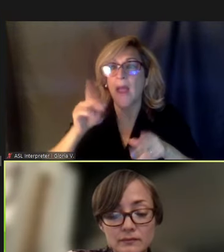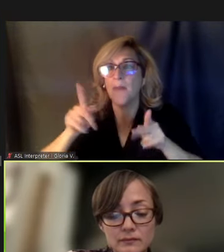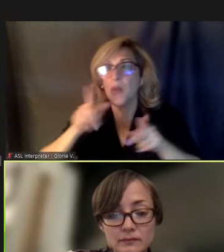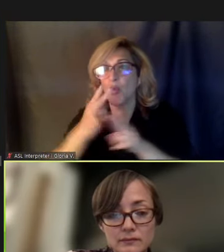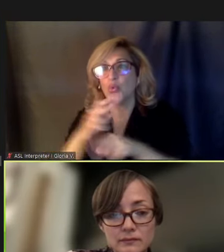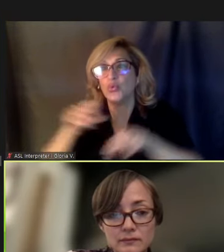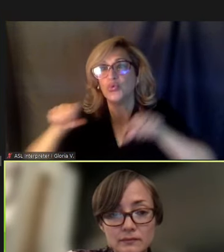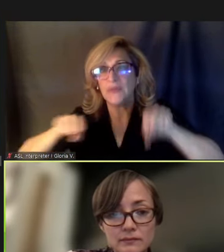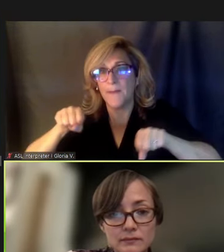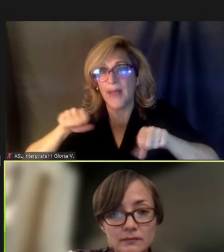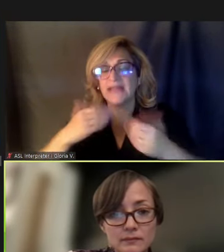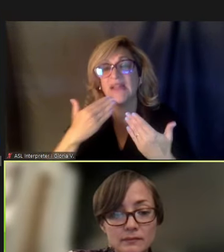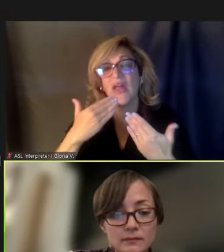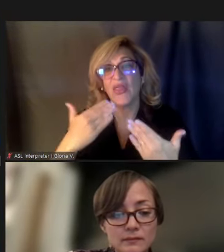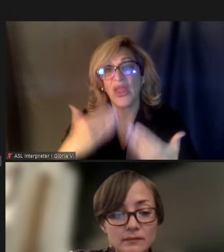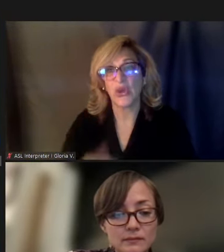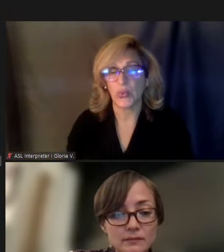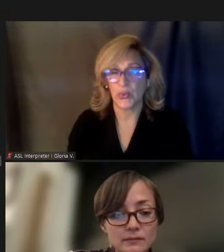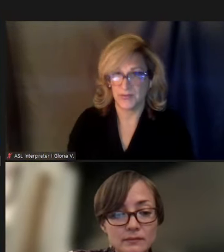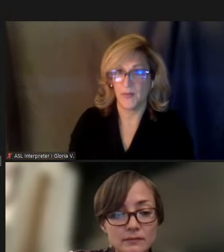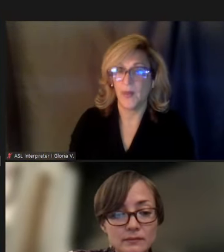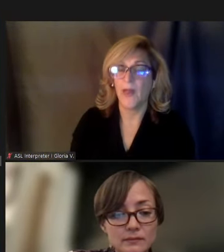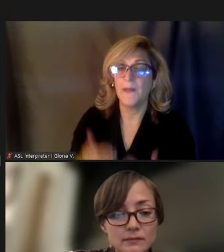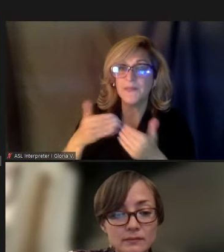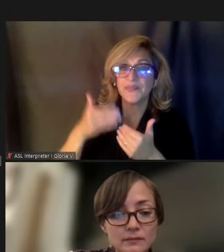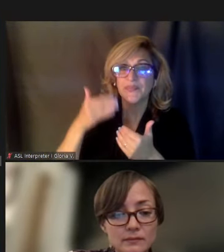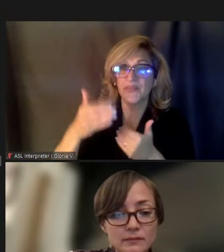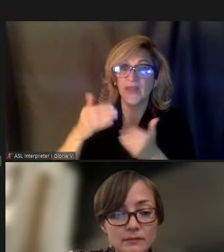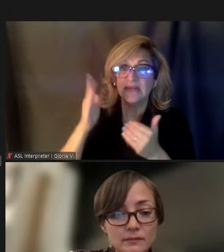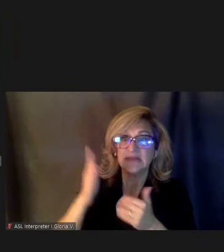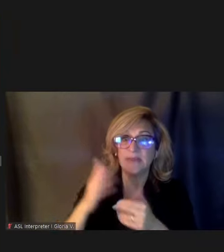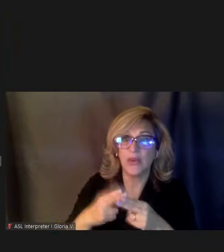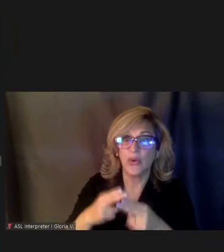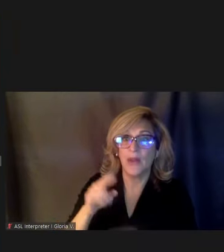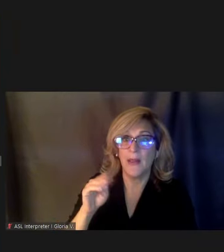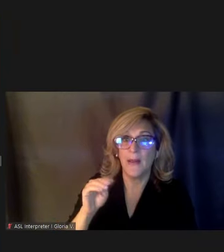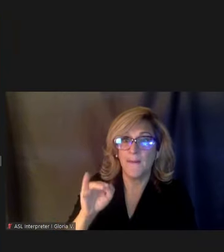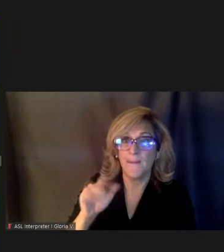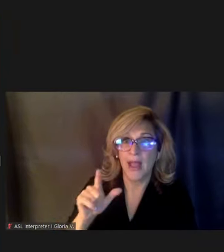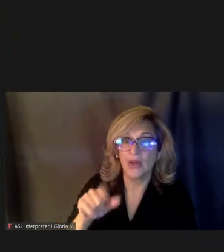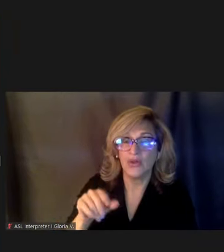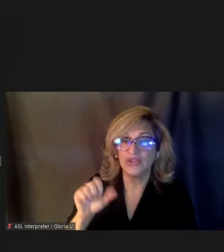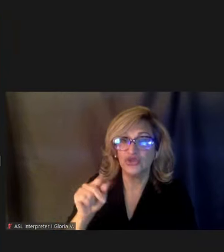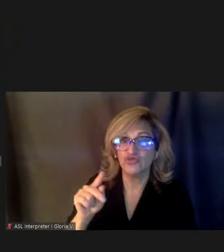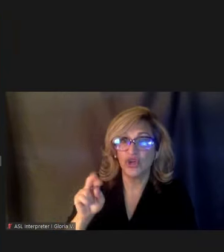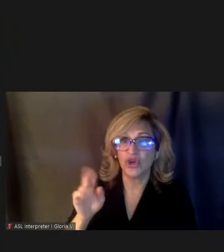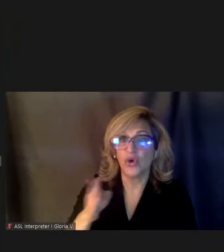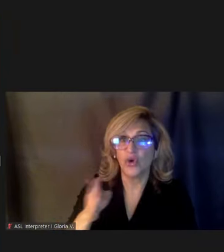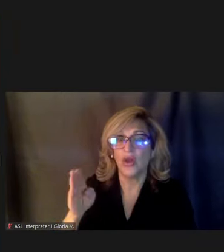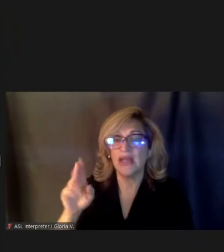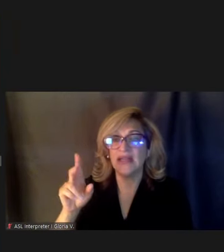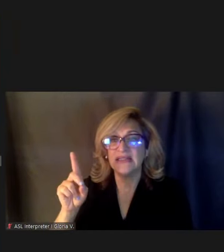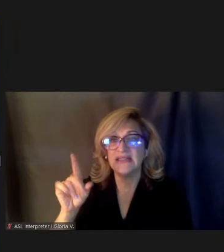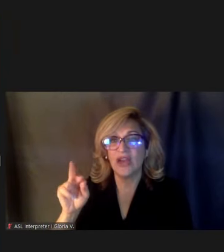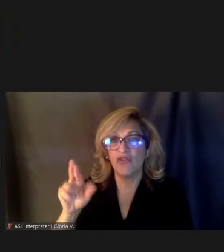Thank you. Our next speaker is Michael Streeter, followed by Dario Hewitt.